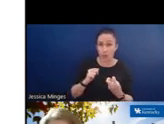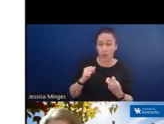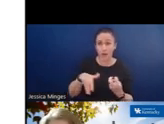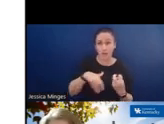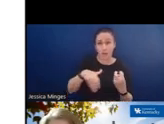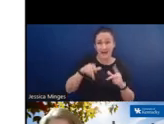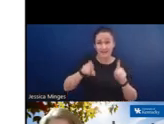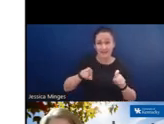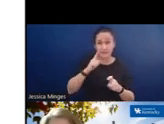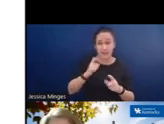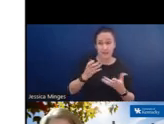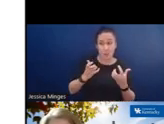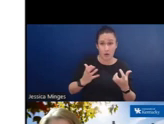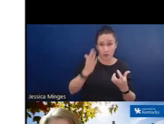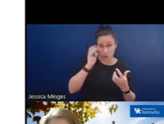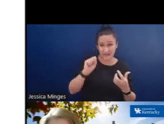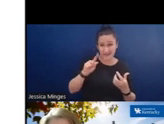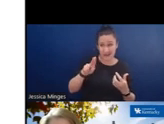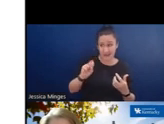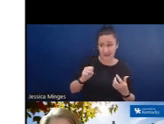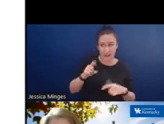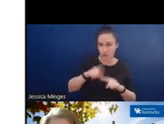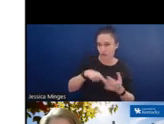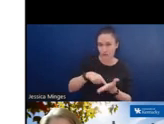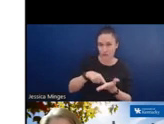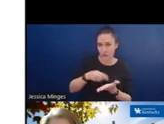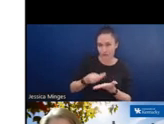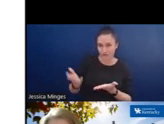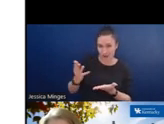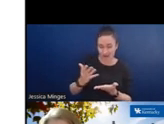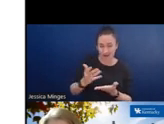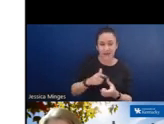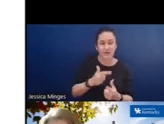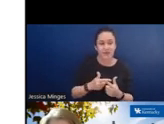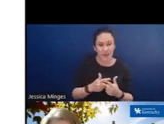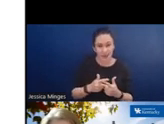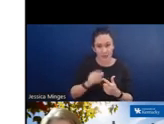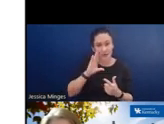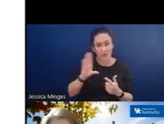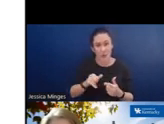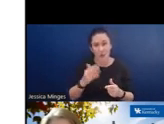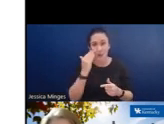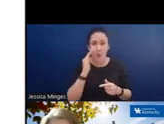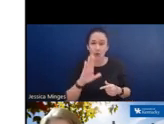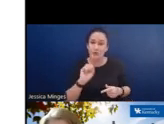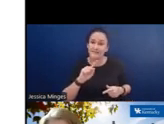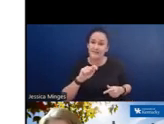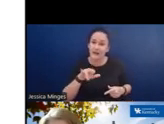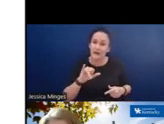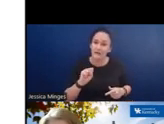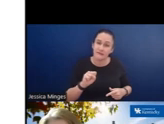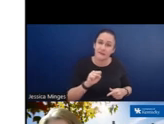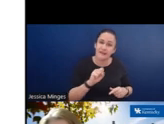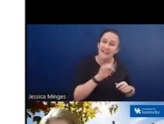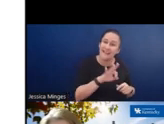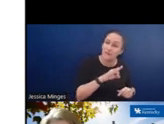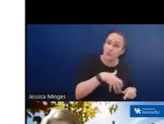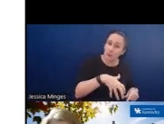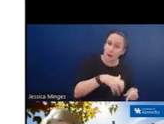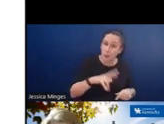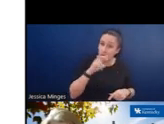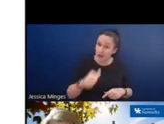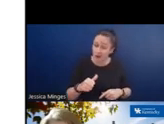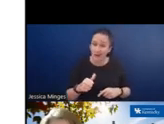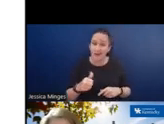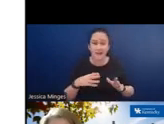wanted to know their status and they couldn't afford to buy one. We know that knowing your status makes you